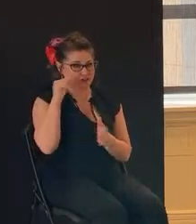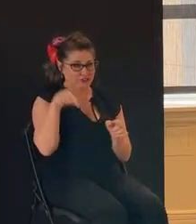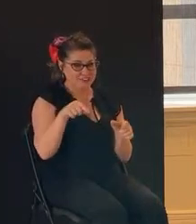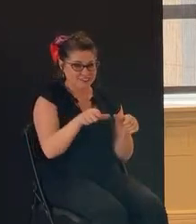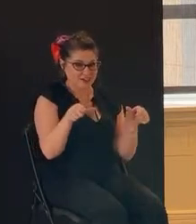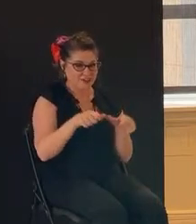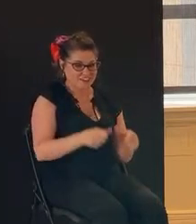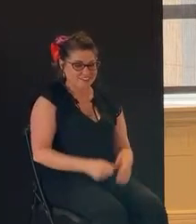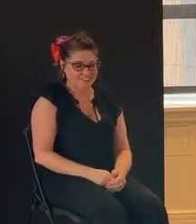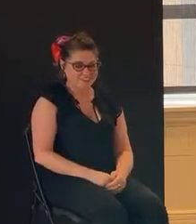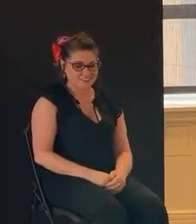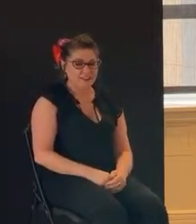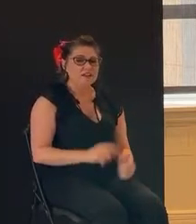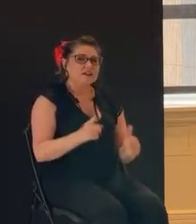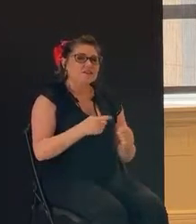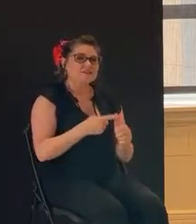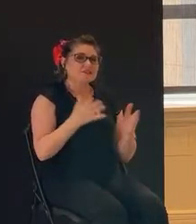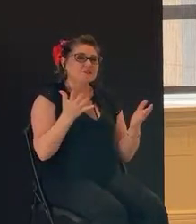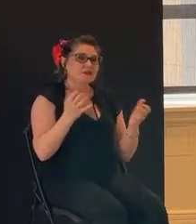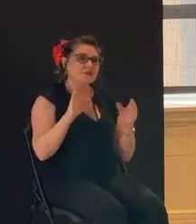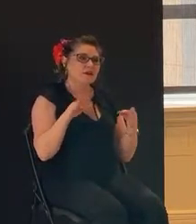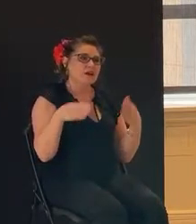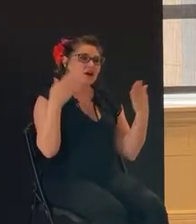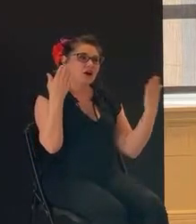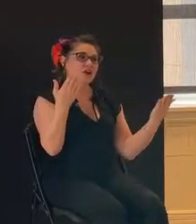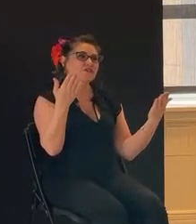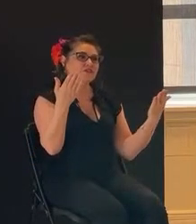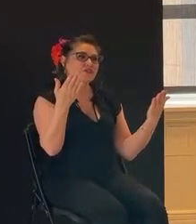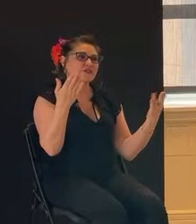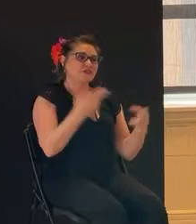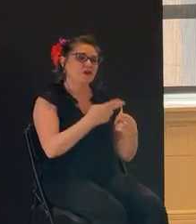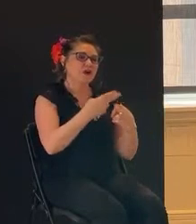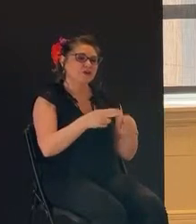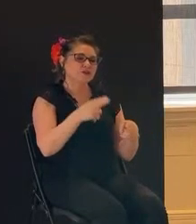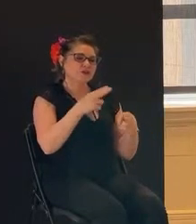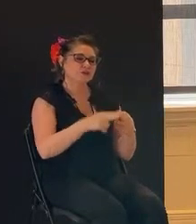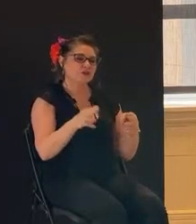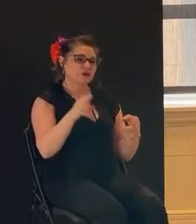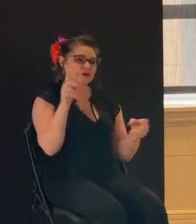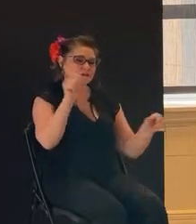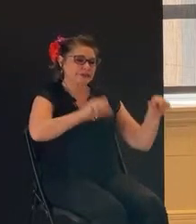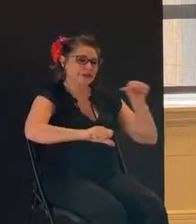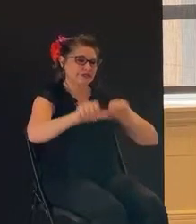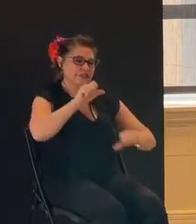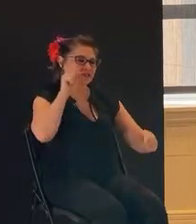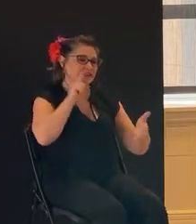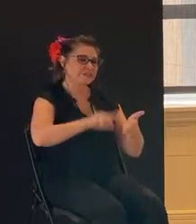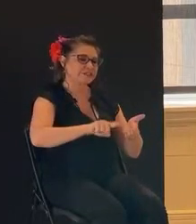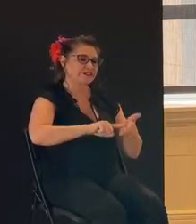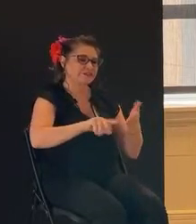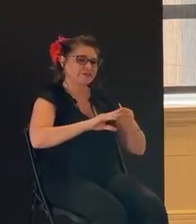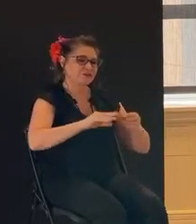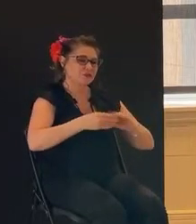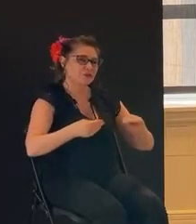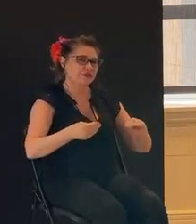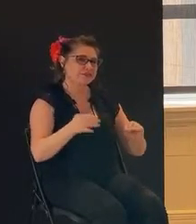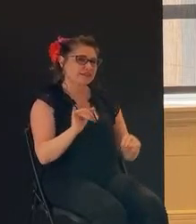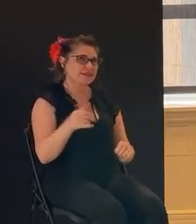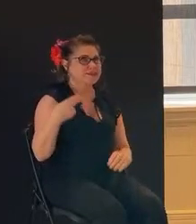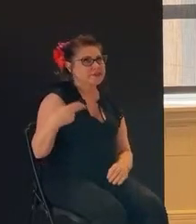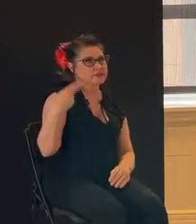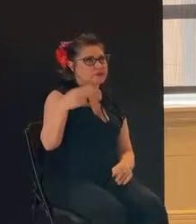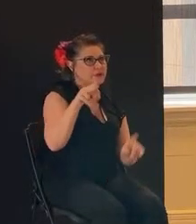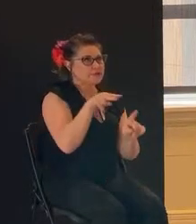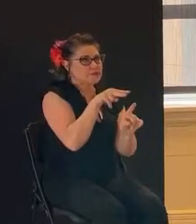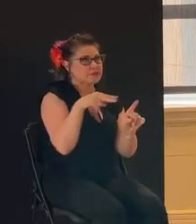I'd like to just offer a short scientific detective story, and a little historic perspective on